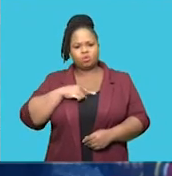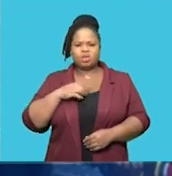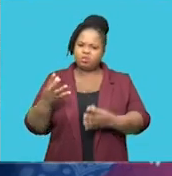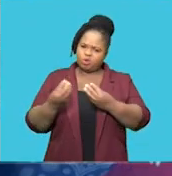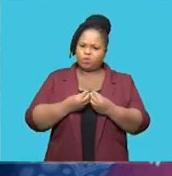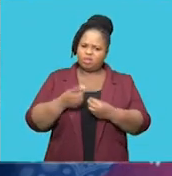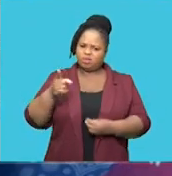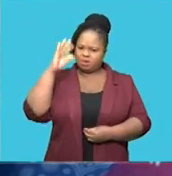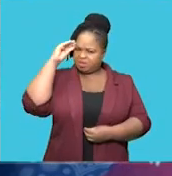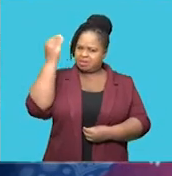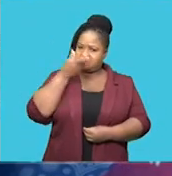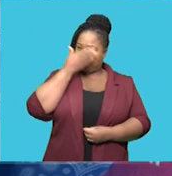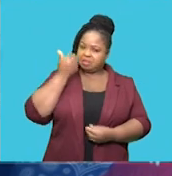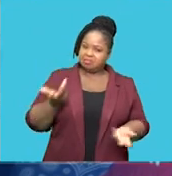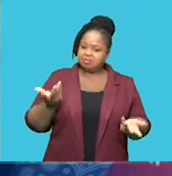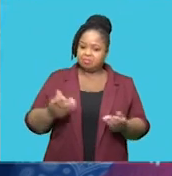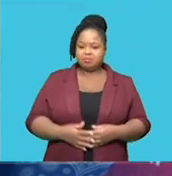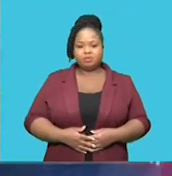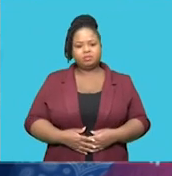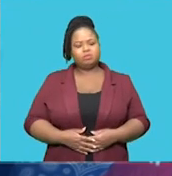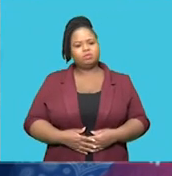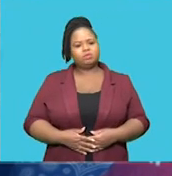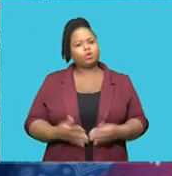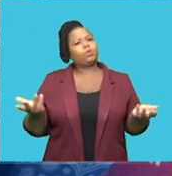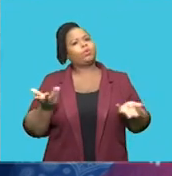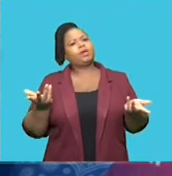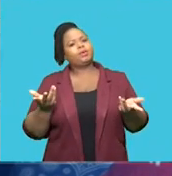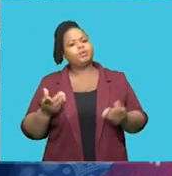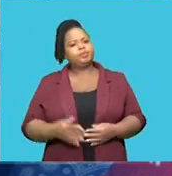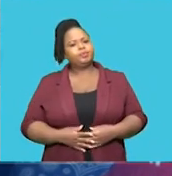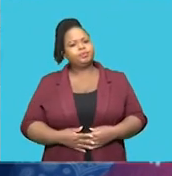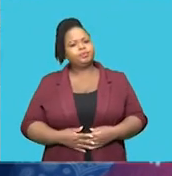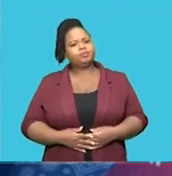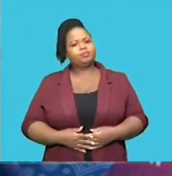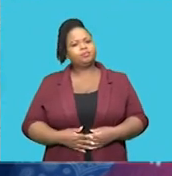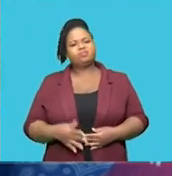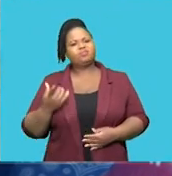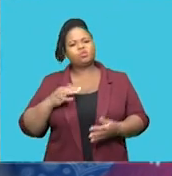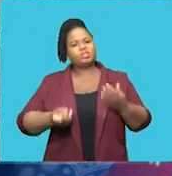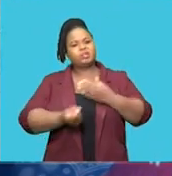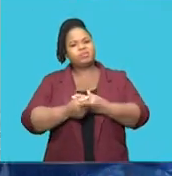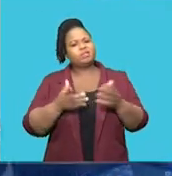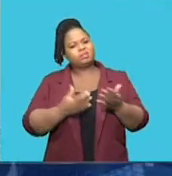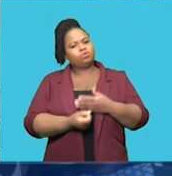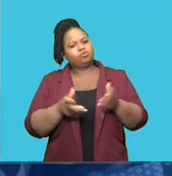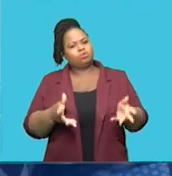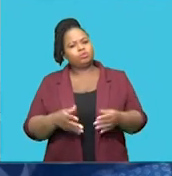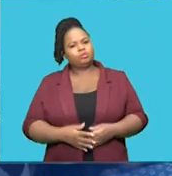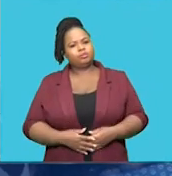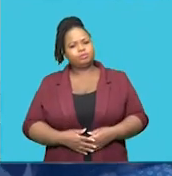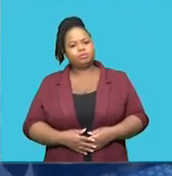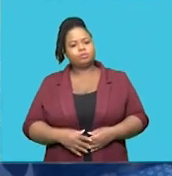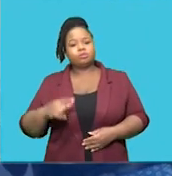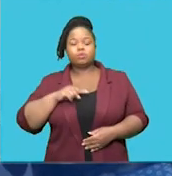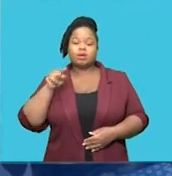Where are you? Why is this going on like this?